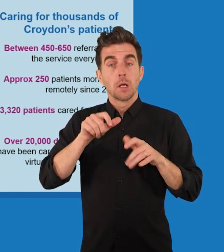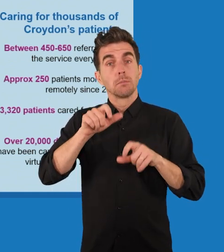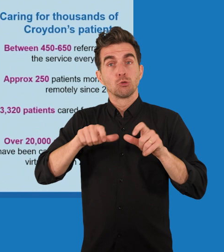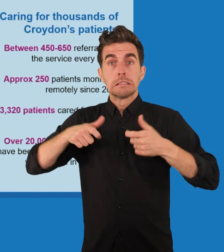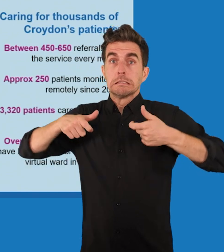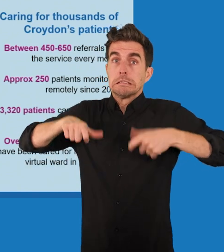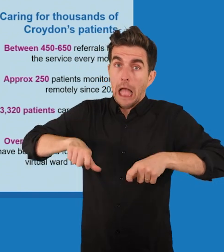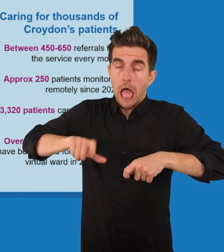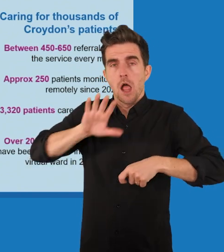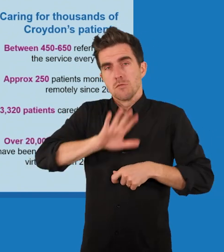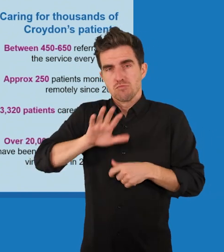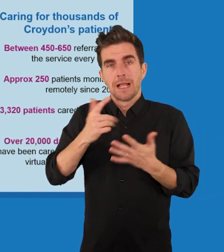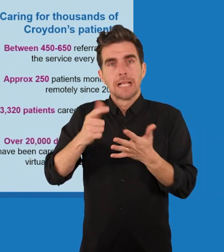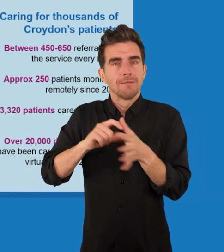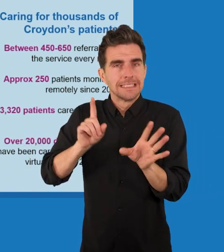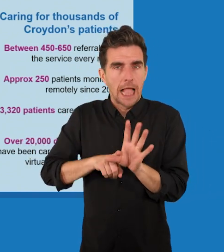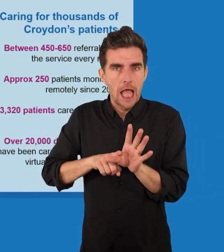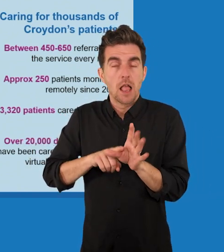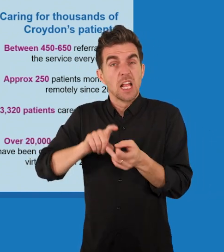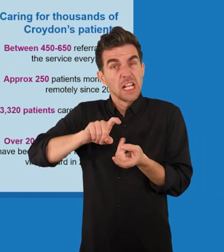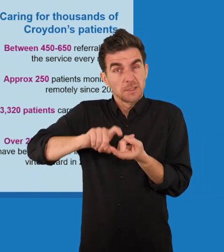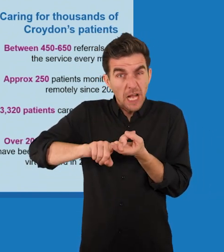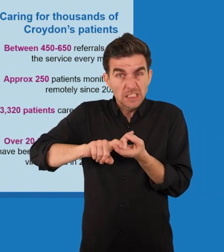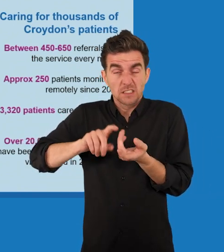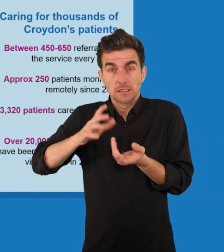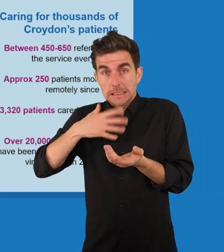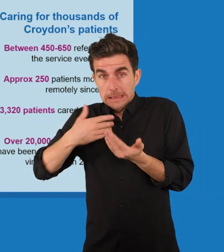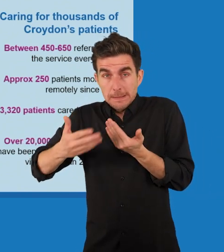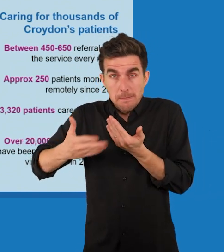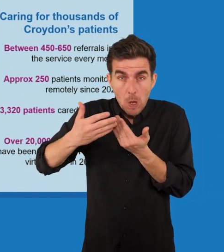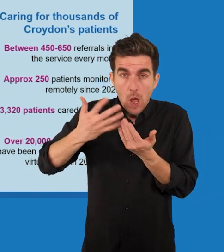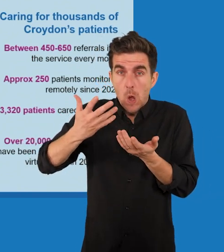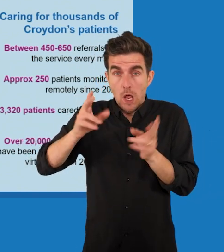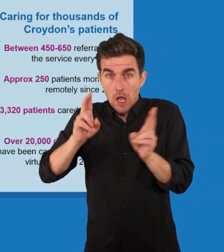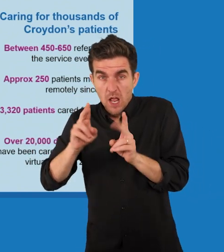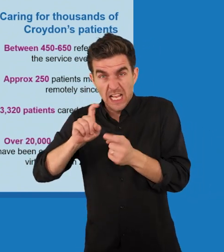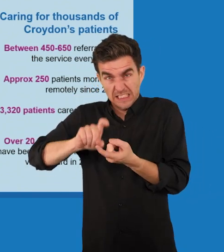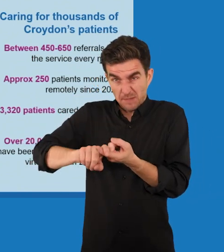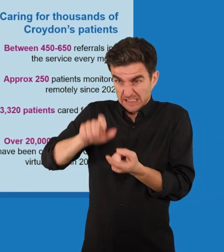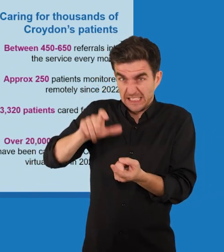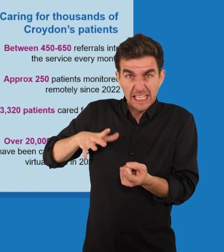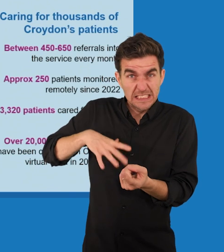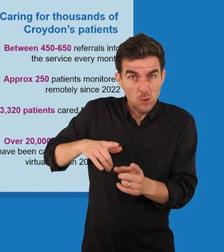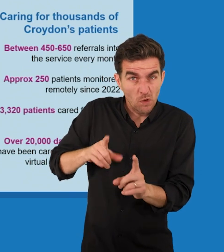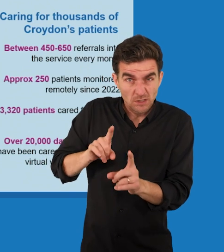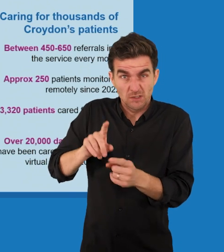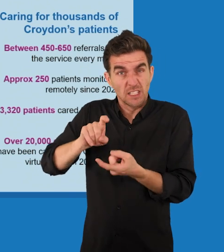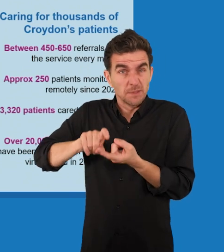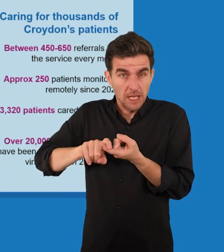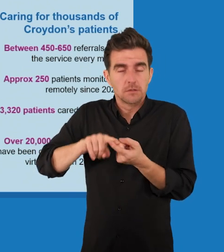average, patients stay approximately 7 days, but this we can increase this or decrease this depending on the patient's